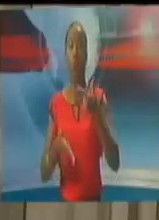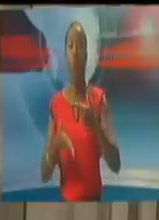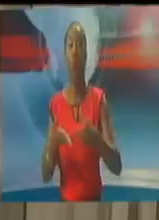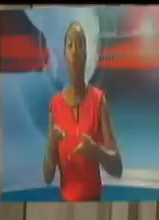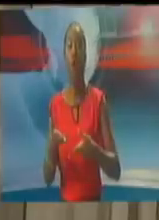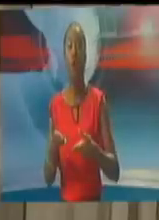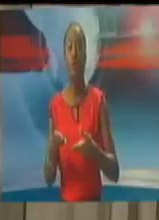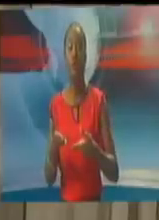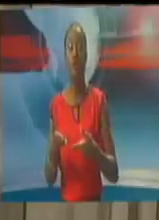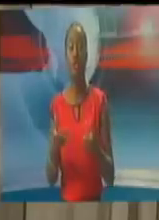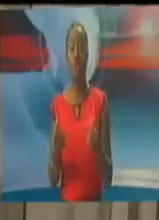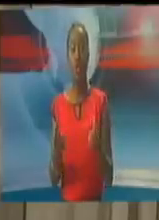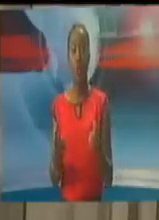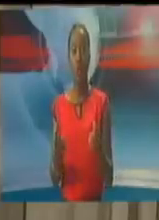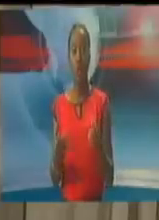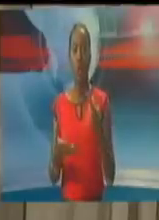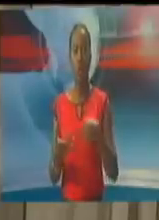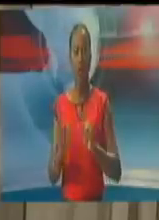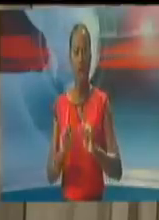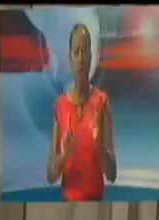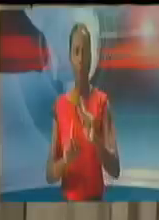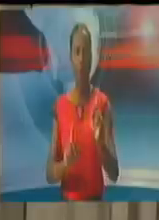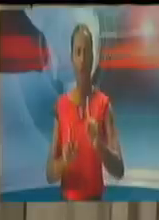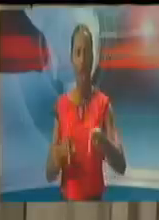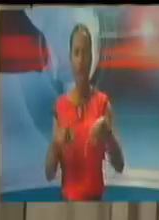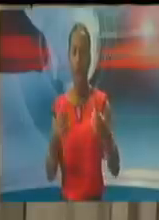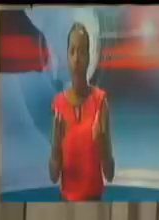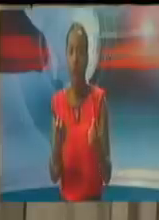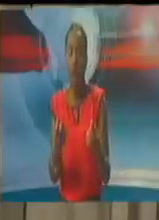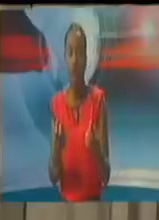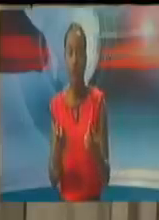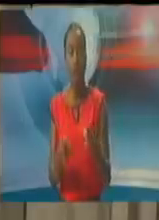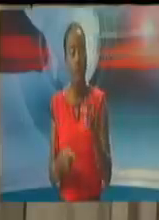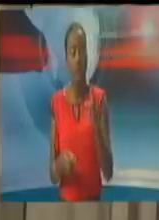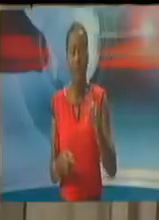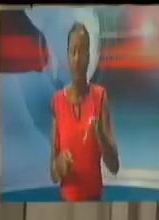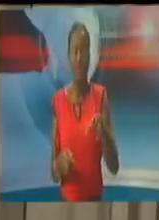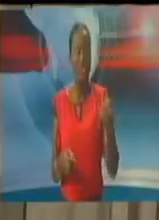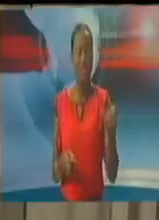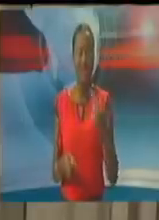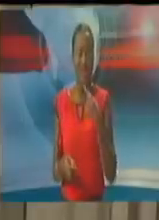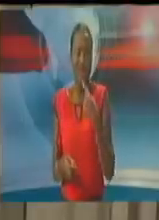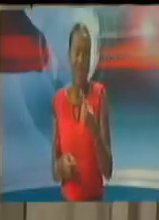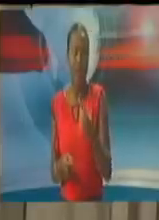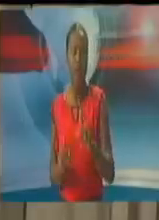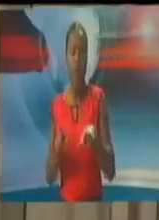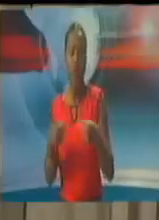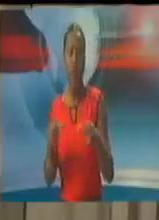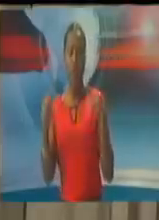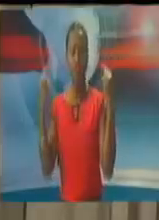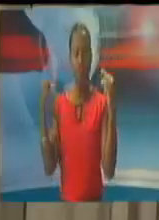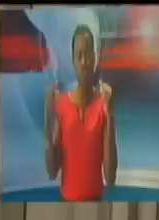what we are going about our business to do. And we just respond to them. I'm going to the grocery, I'm going to the pharmacy, I'm going to